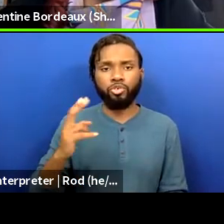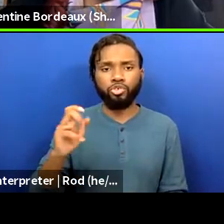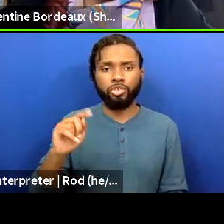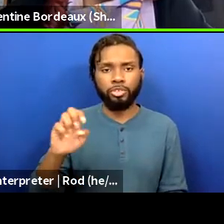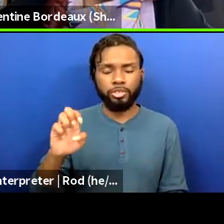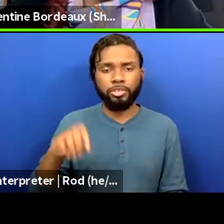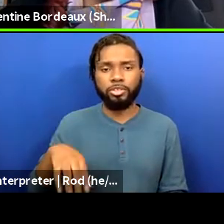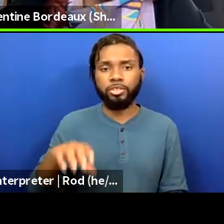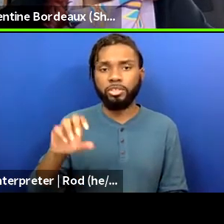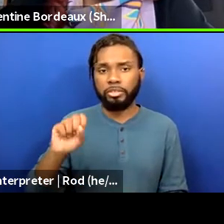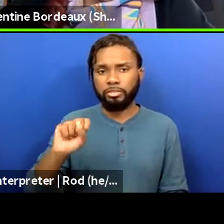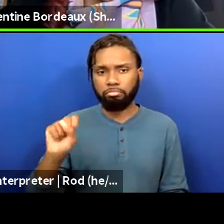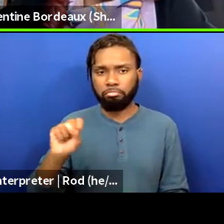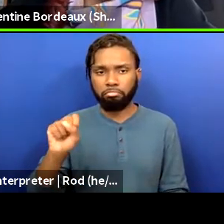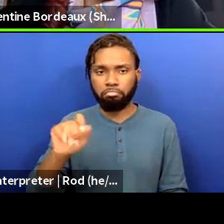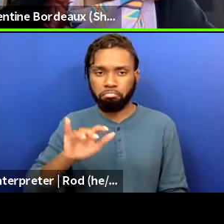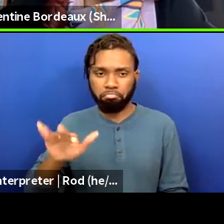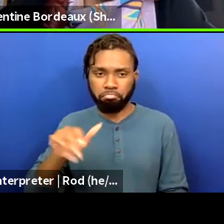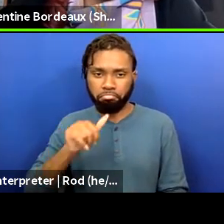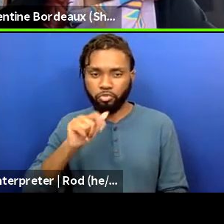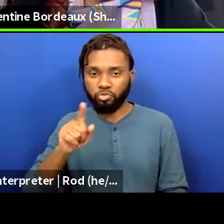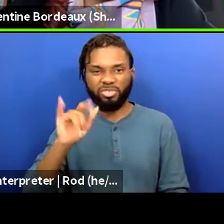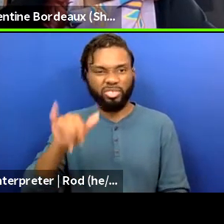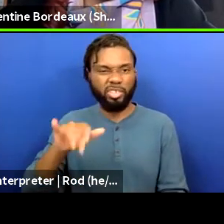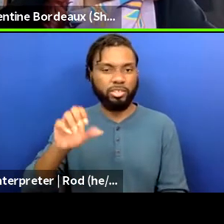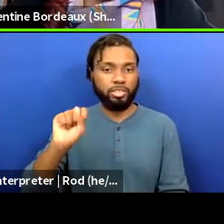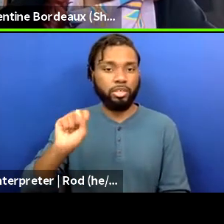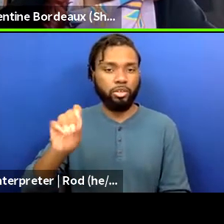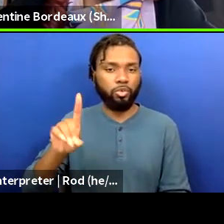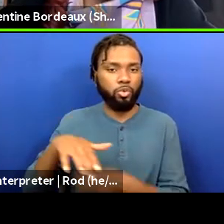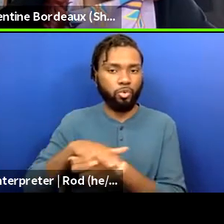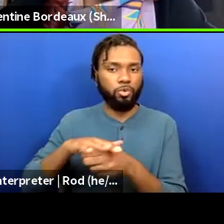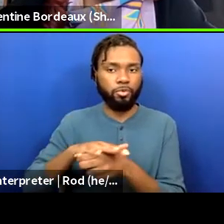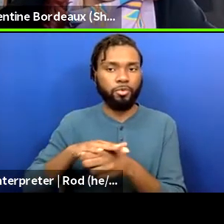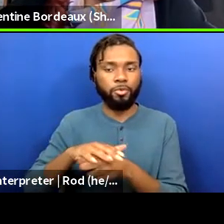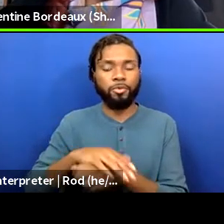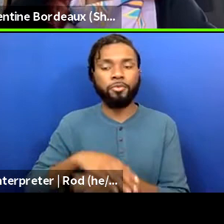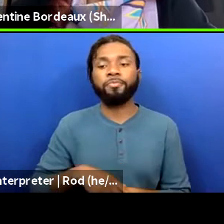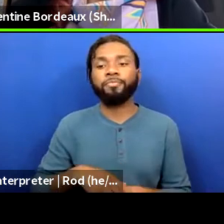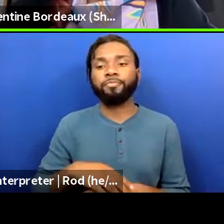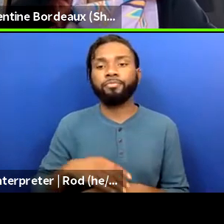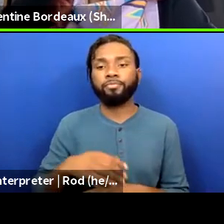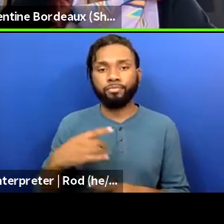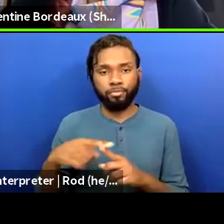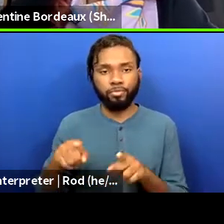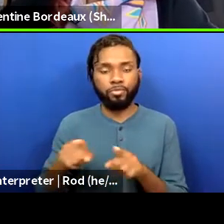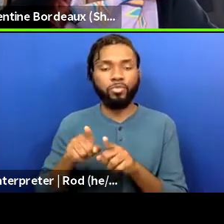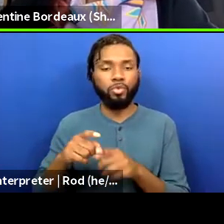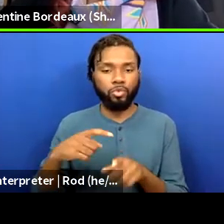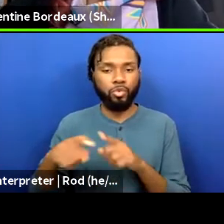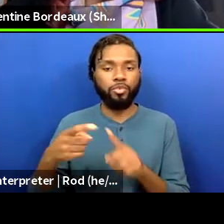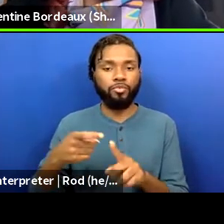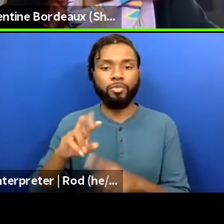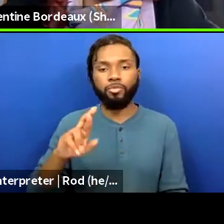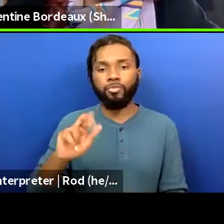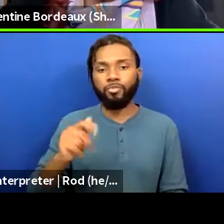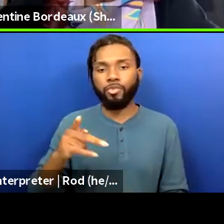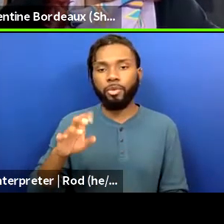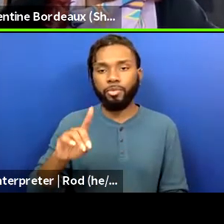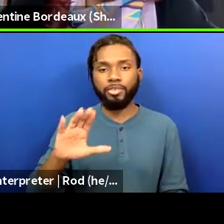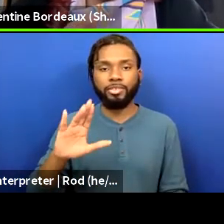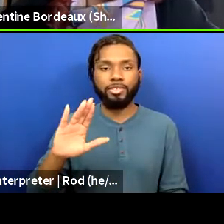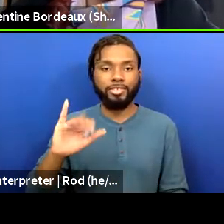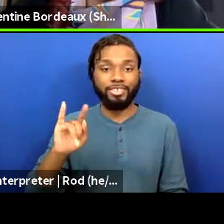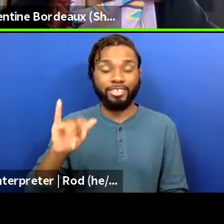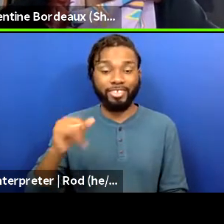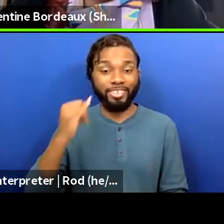South Dakota region. And I'm calling in from Mini Luzaha Otumahe, which is Rapid City. So if the